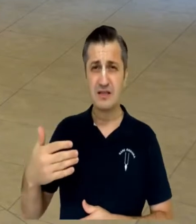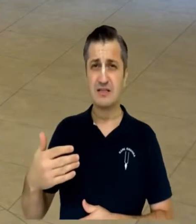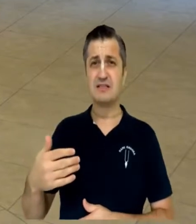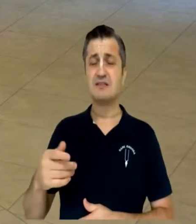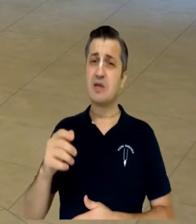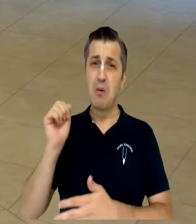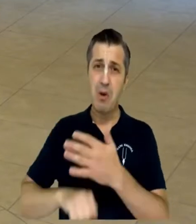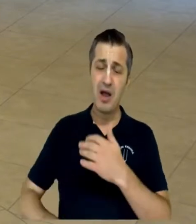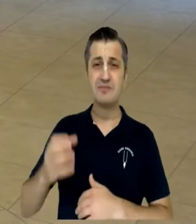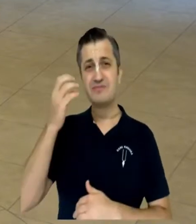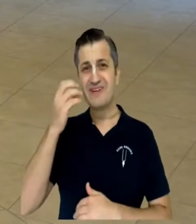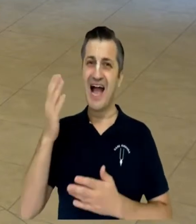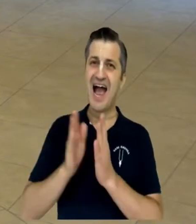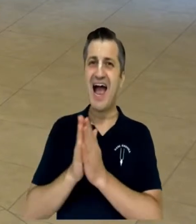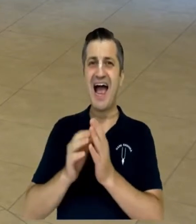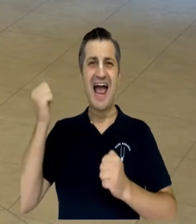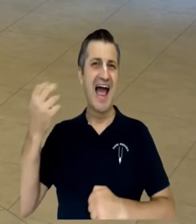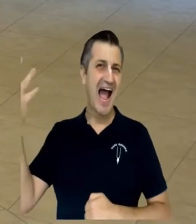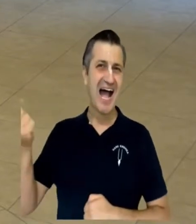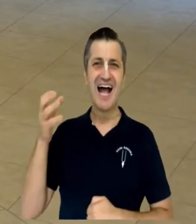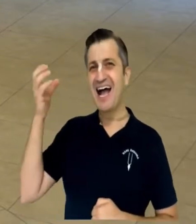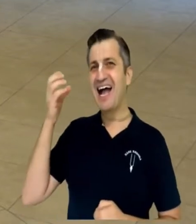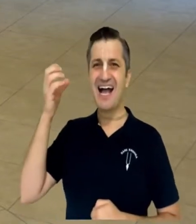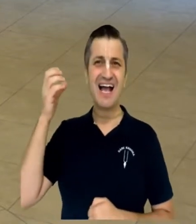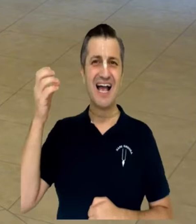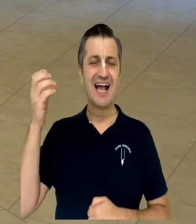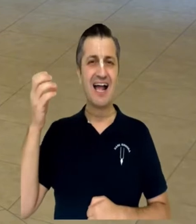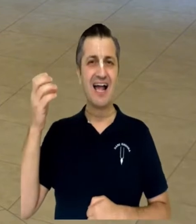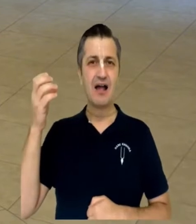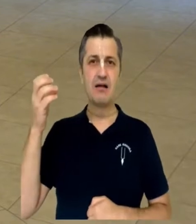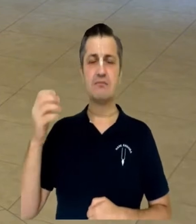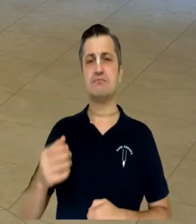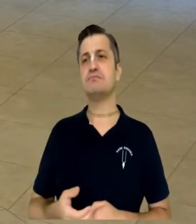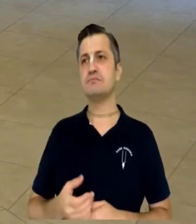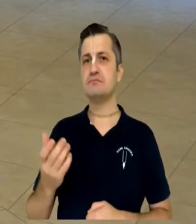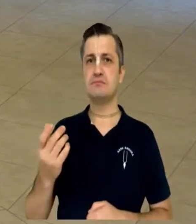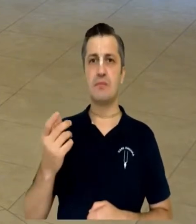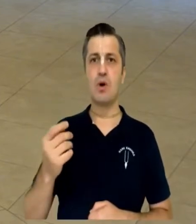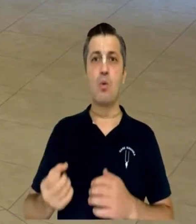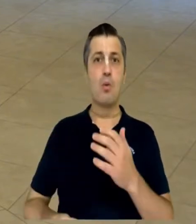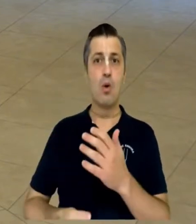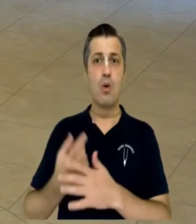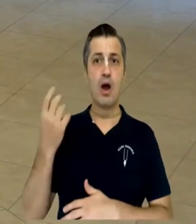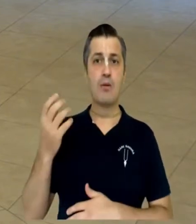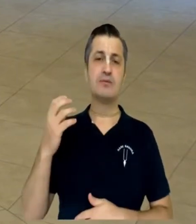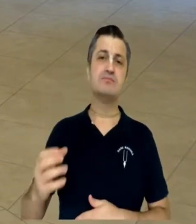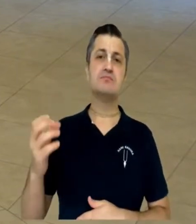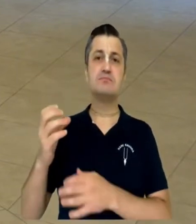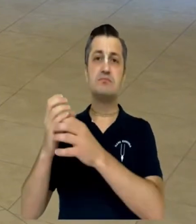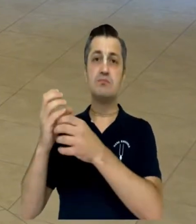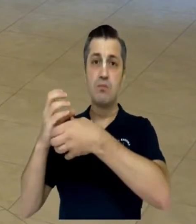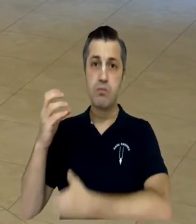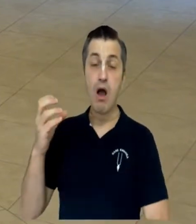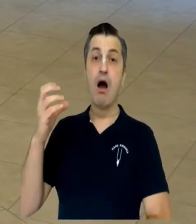street, and then for some reason you got a bit of slippery hands, and the phone is just slipping through your hands and it's falling face